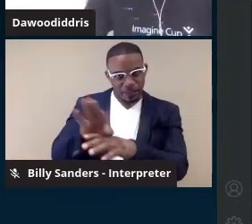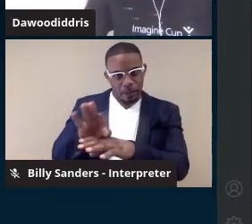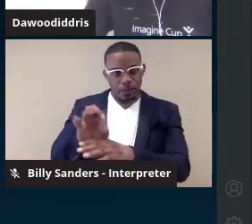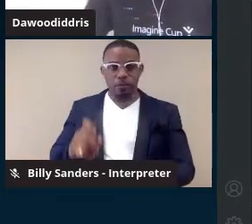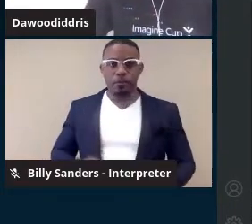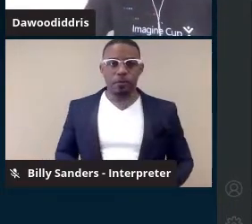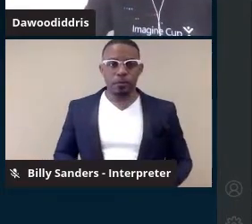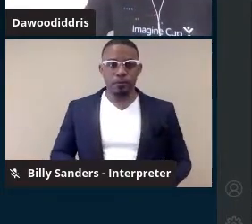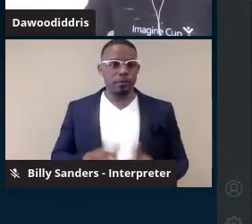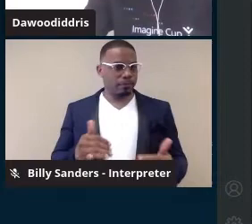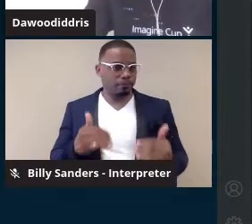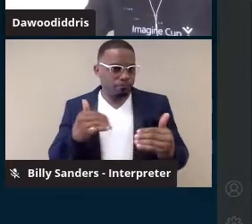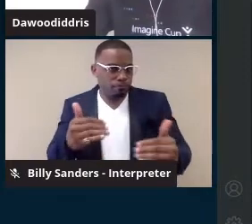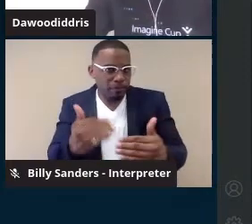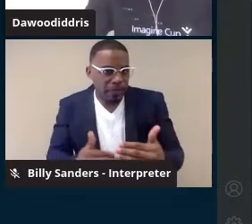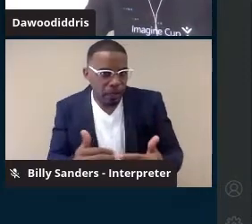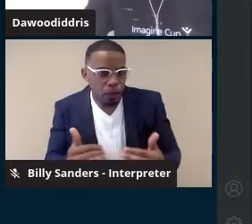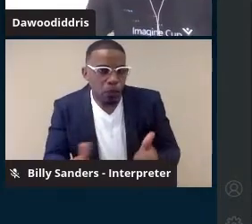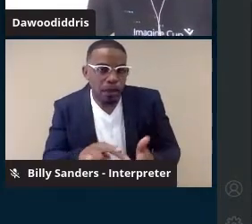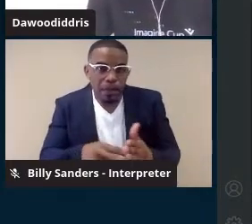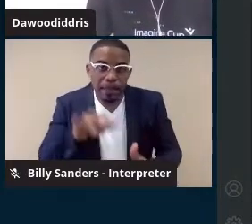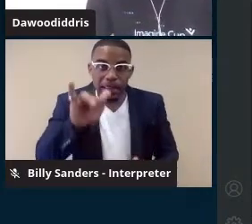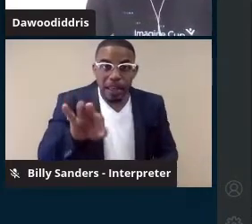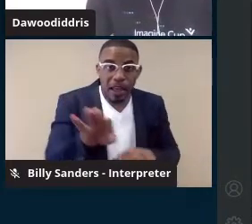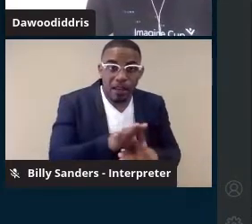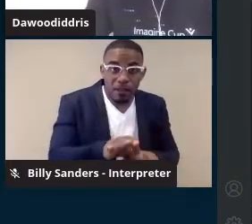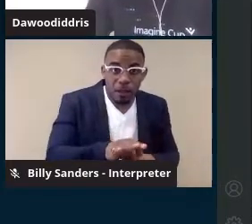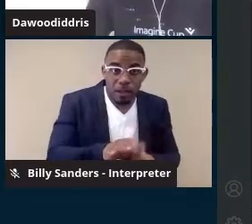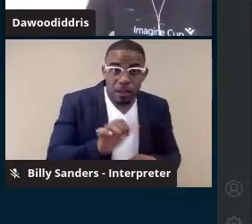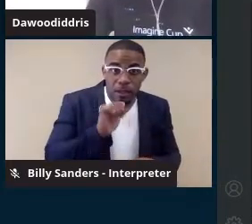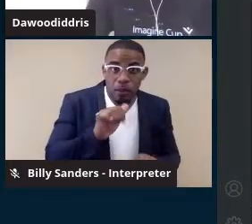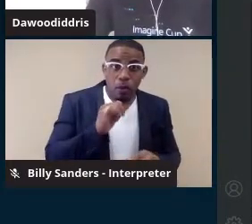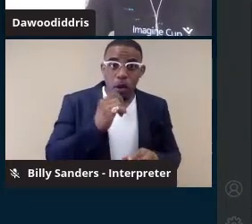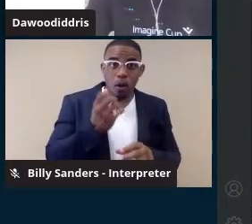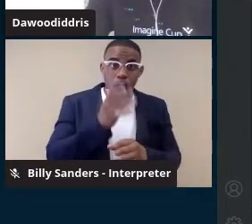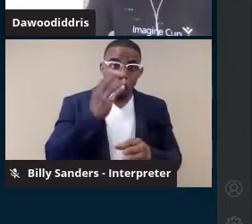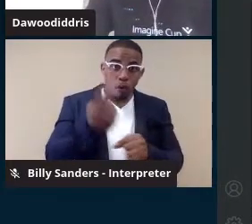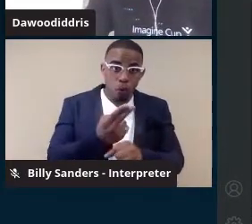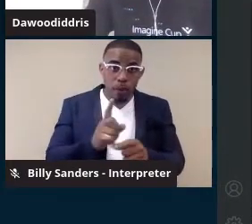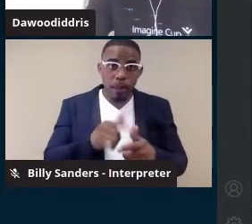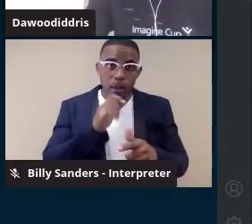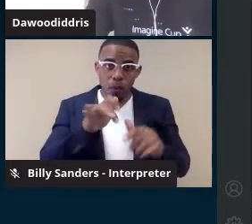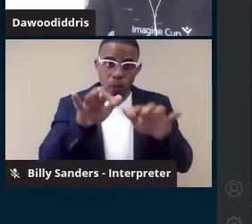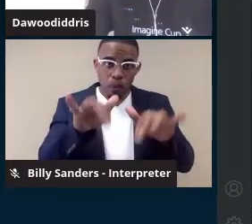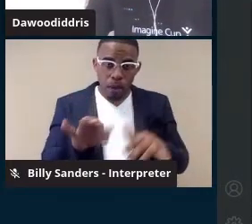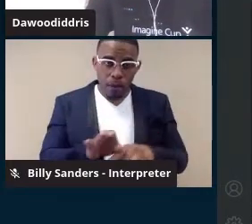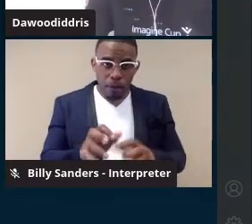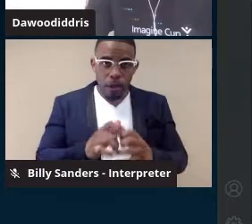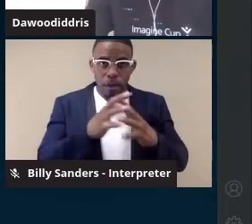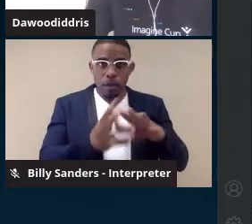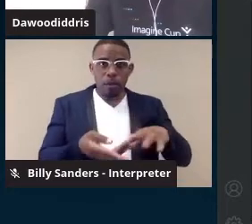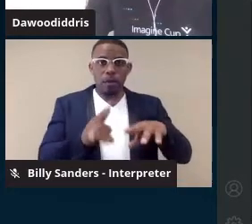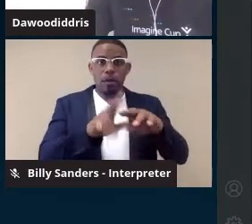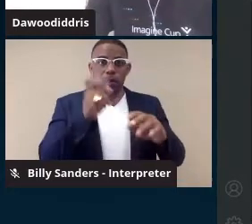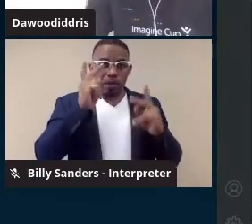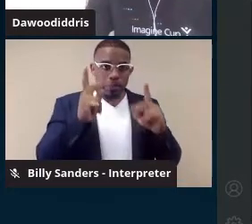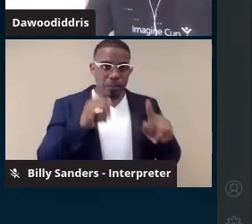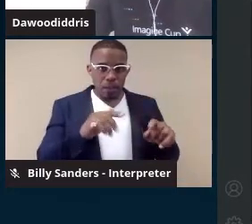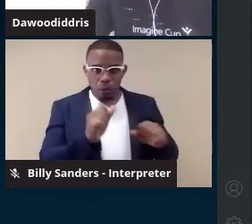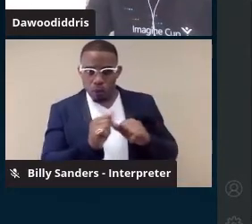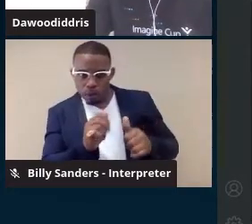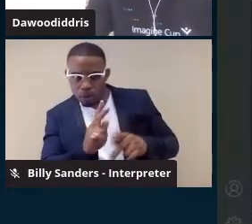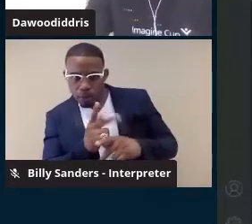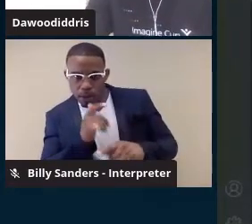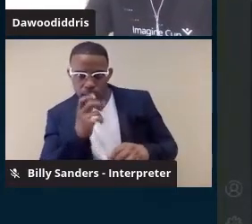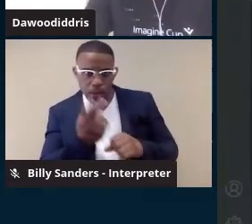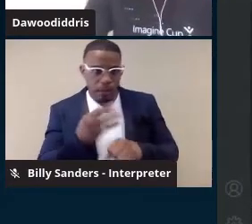So this makes sense a lot, which means that this is a function that we are going to use, and then we are going to pass in app, and then we will tell the app that please